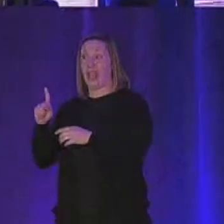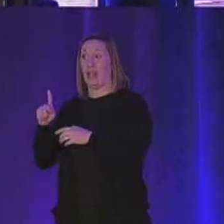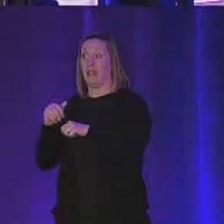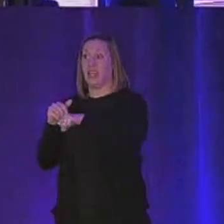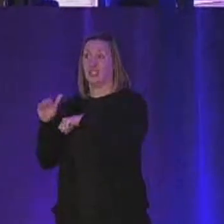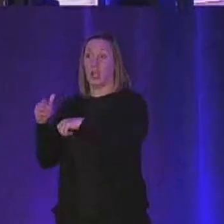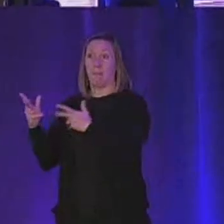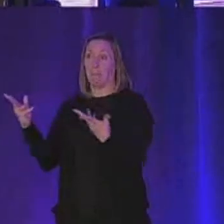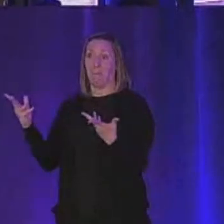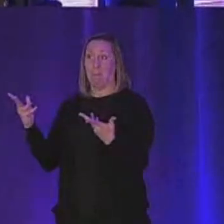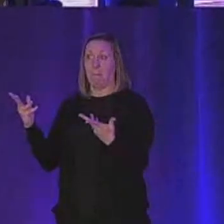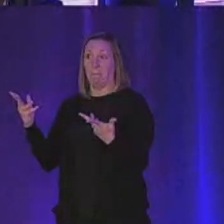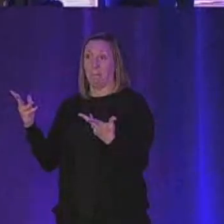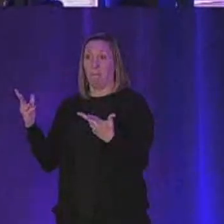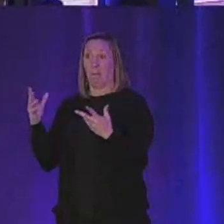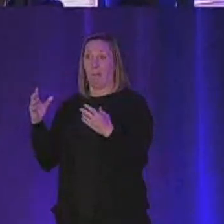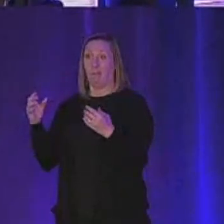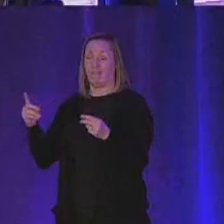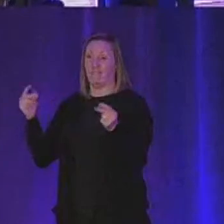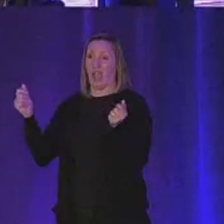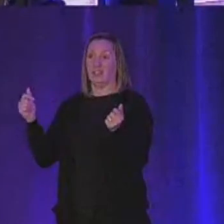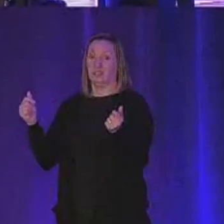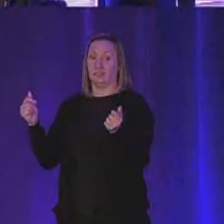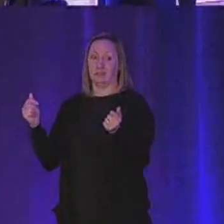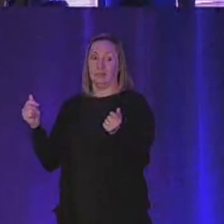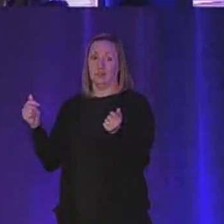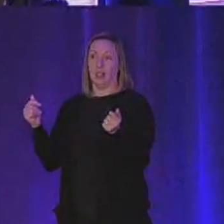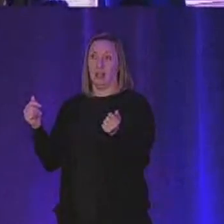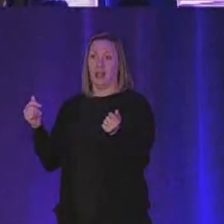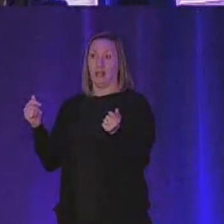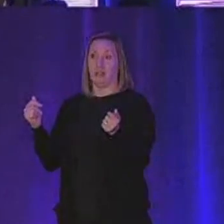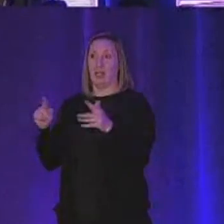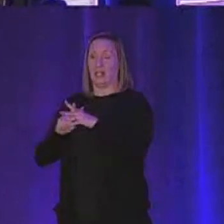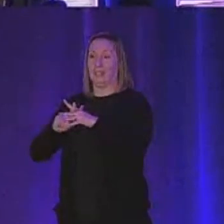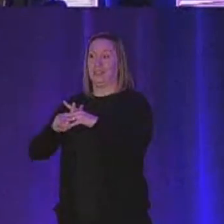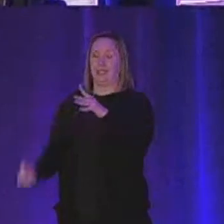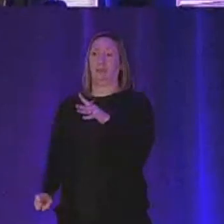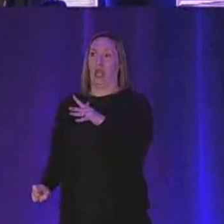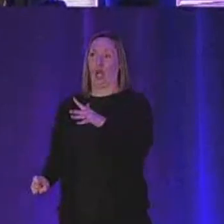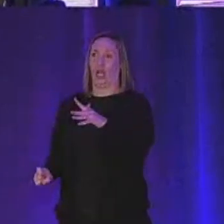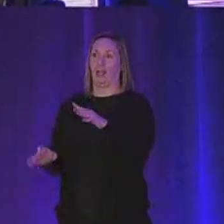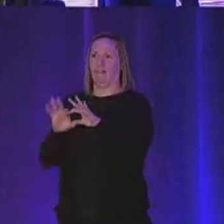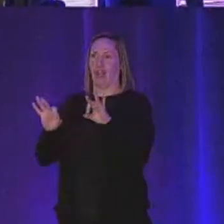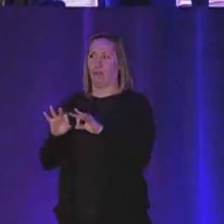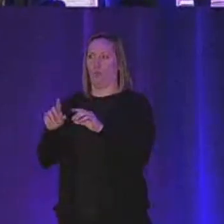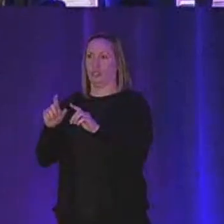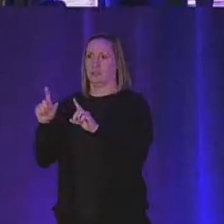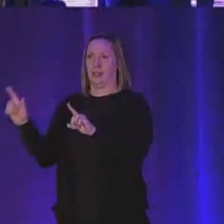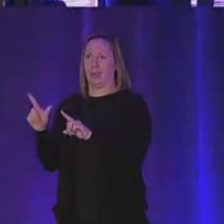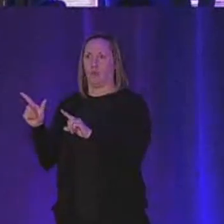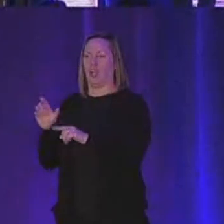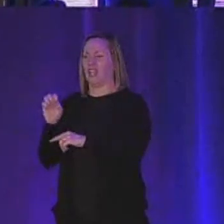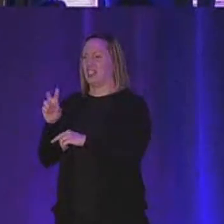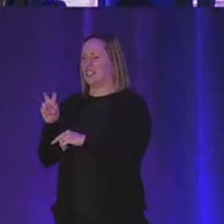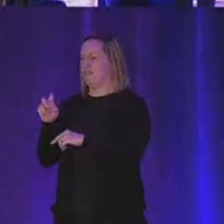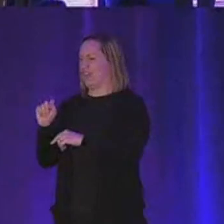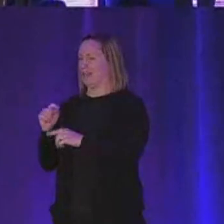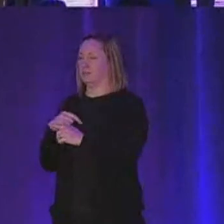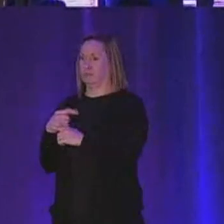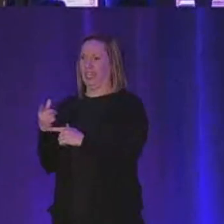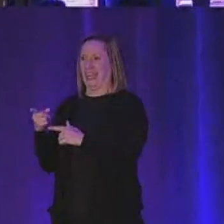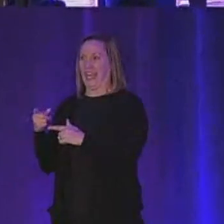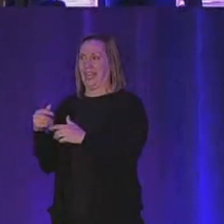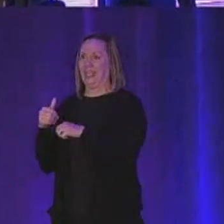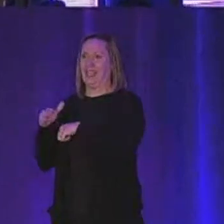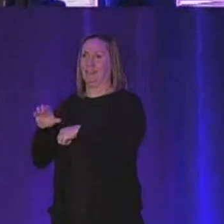no runtime JavaScript, as it were. They're like disappearing frameworks and libraries. Svelte is a compiler that just gives you JavaScript.